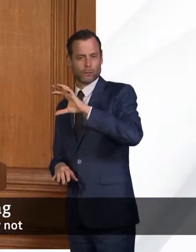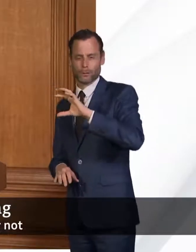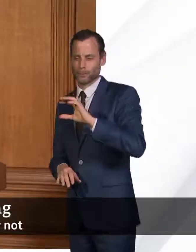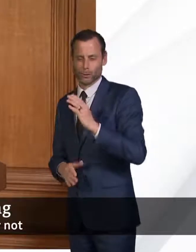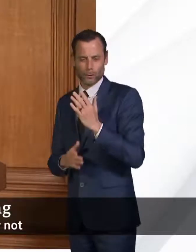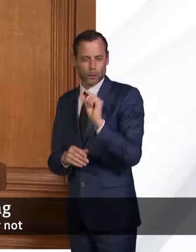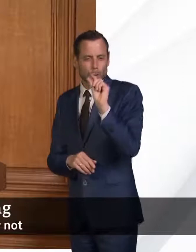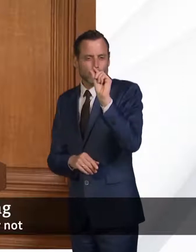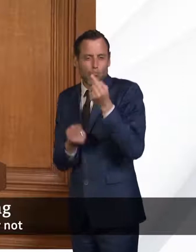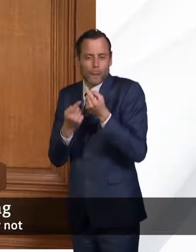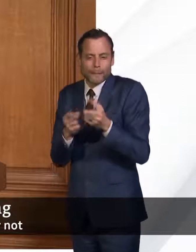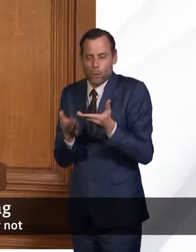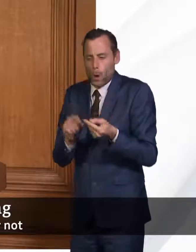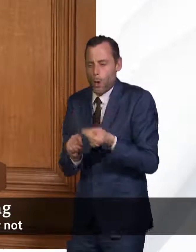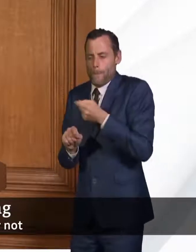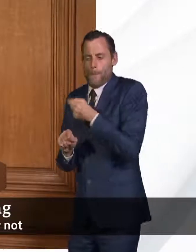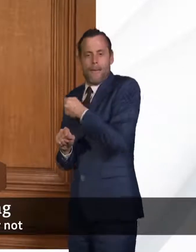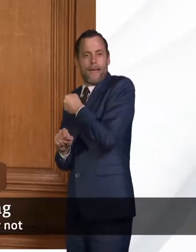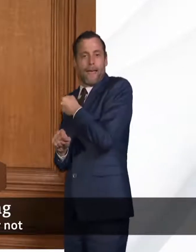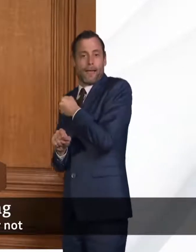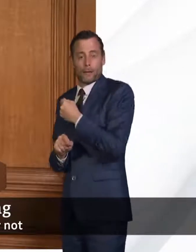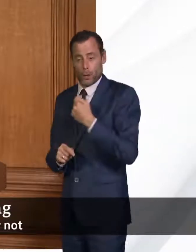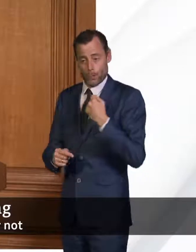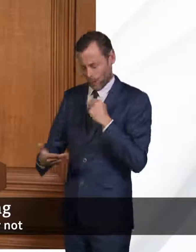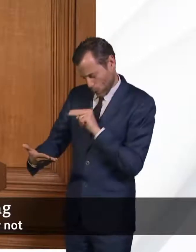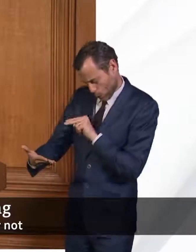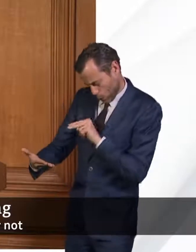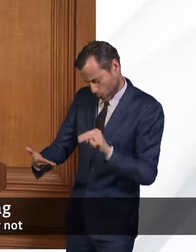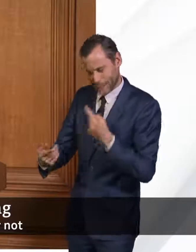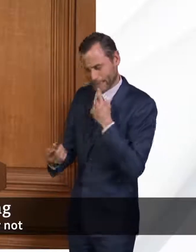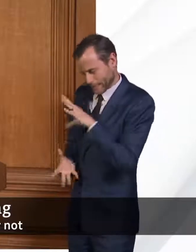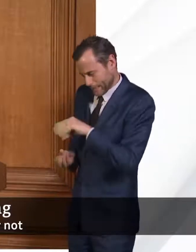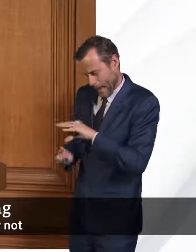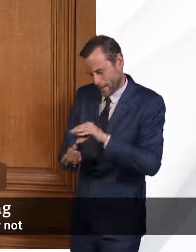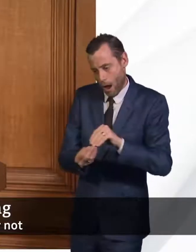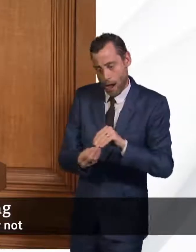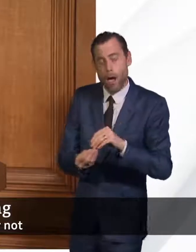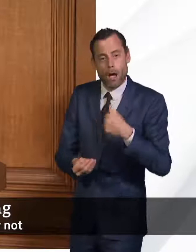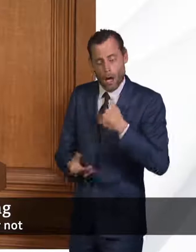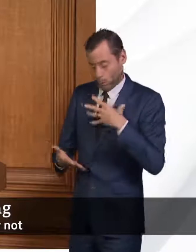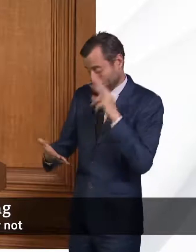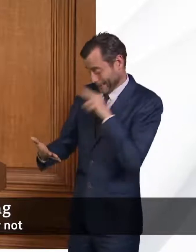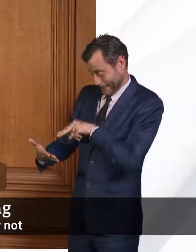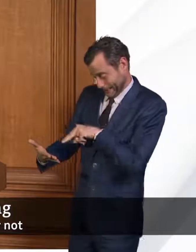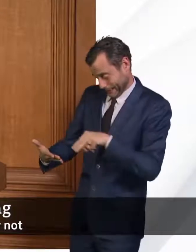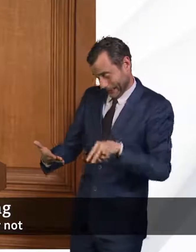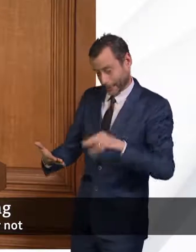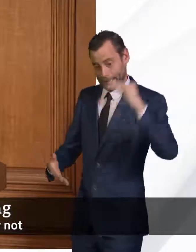that we see in these data sets. I watch these data incredibly carefully, and whilst I would much rather they went down absolutely